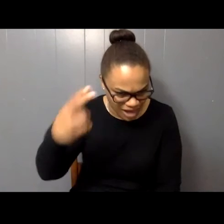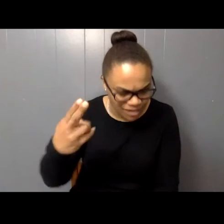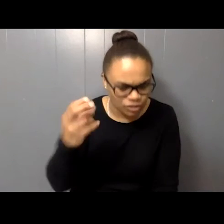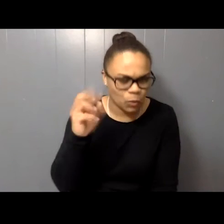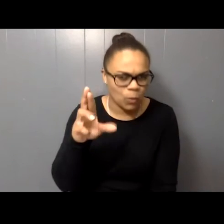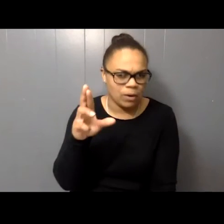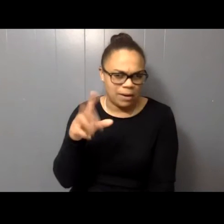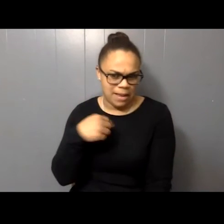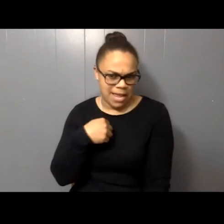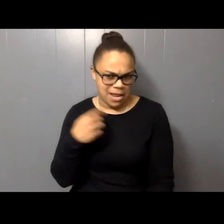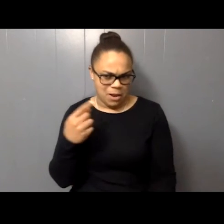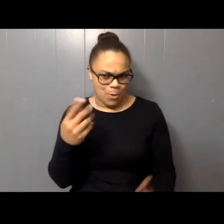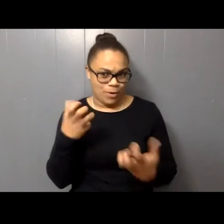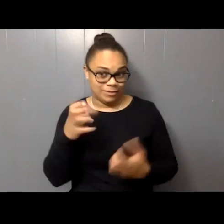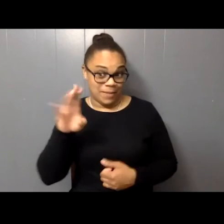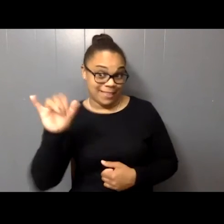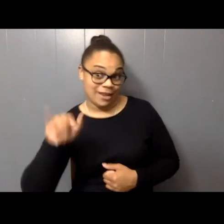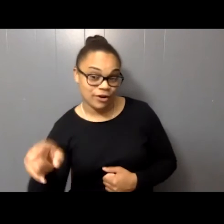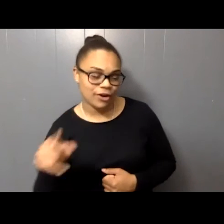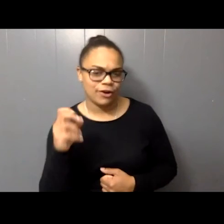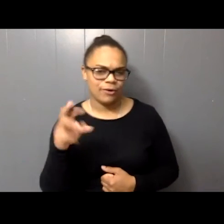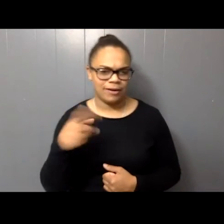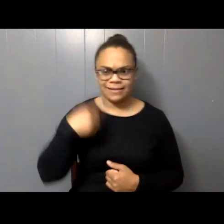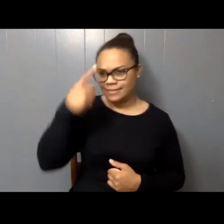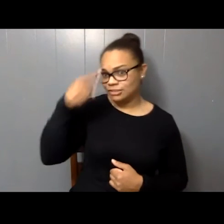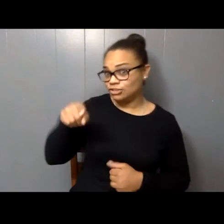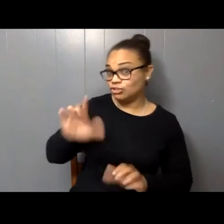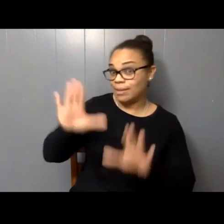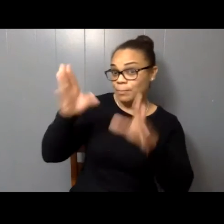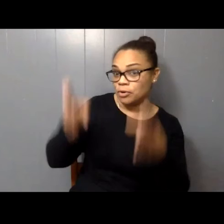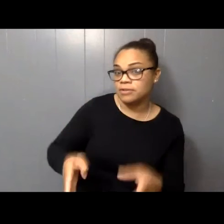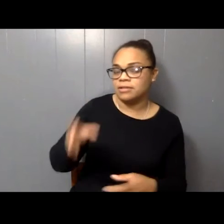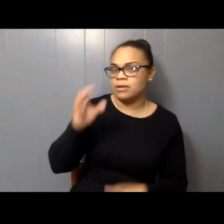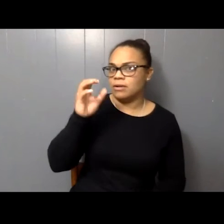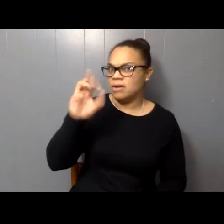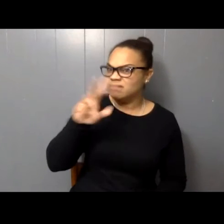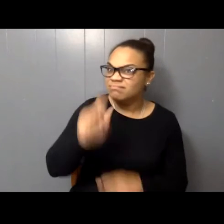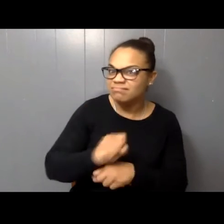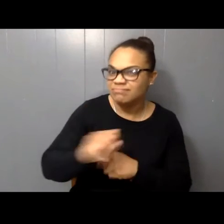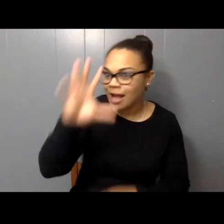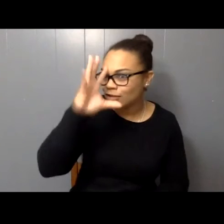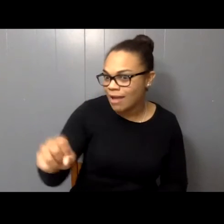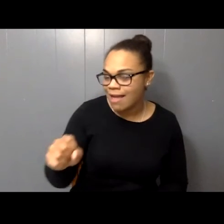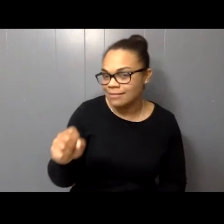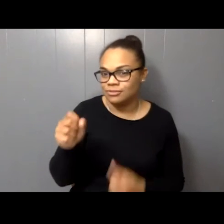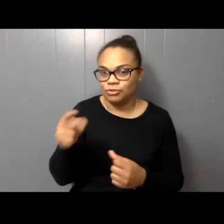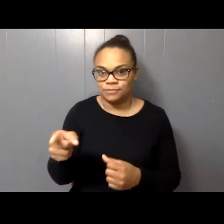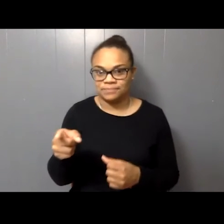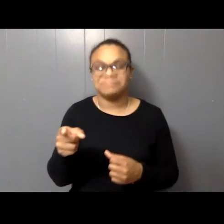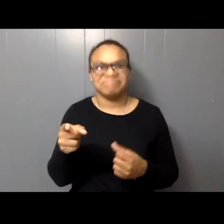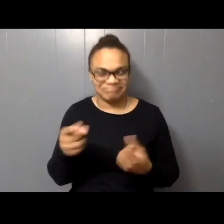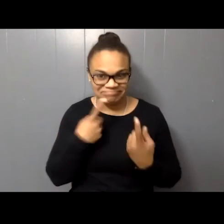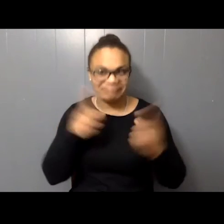Do I just think she's a great person, or am I actually attracted to her? And so once I realized that I was attracted to